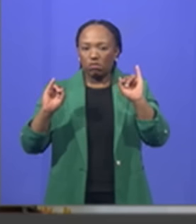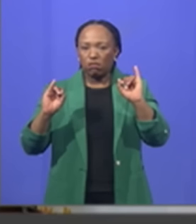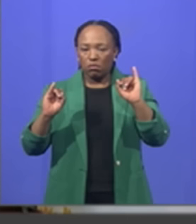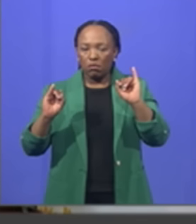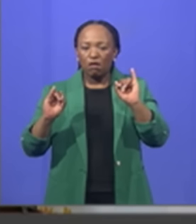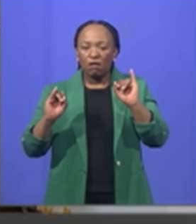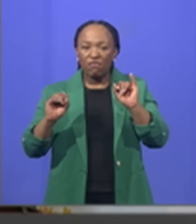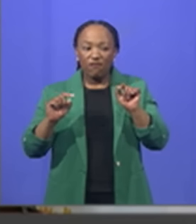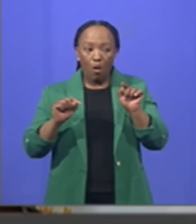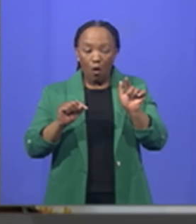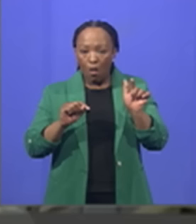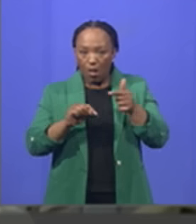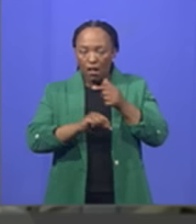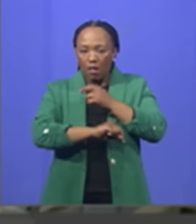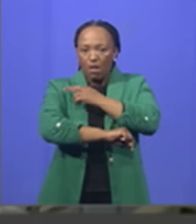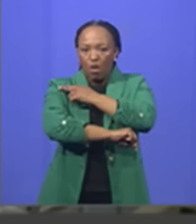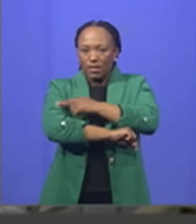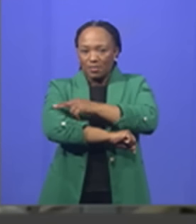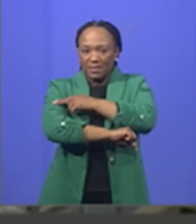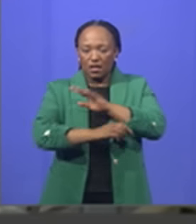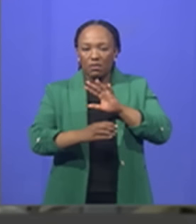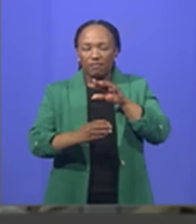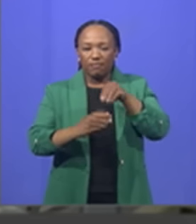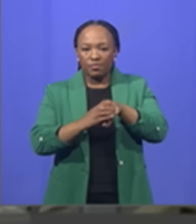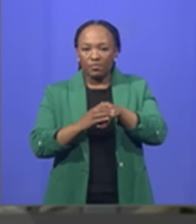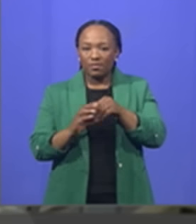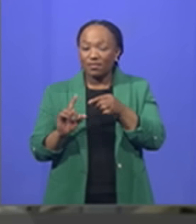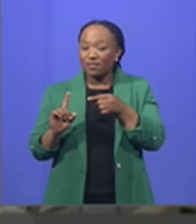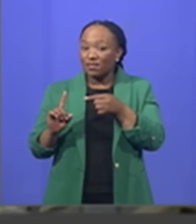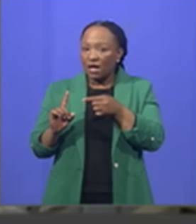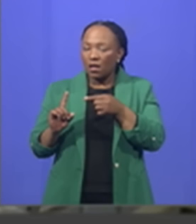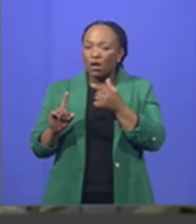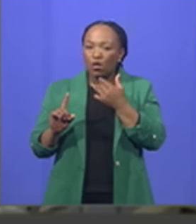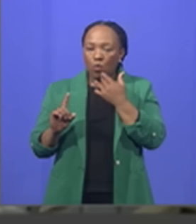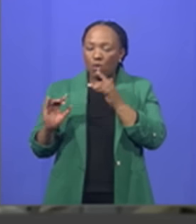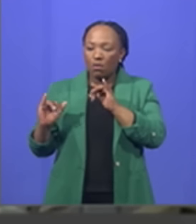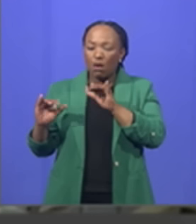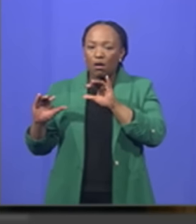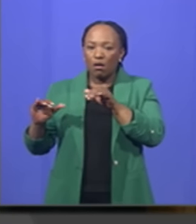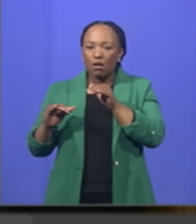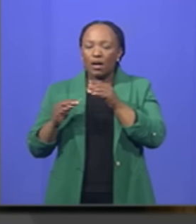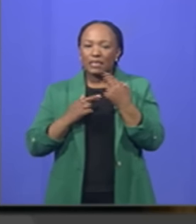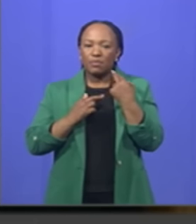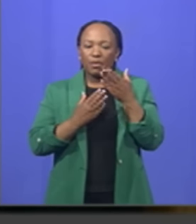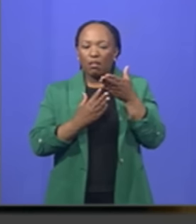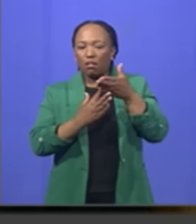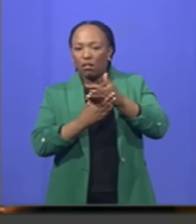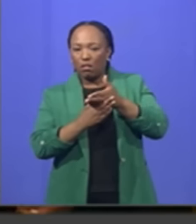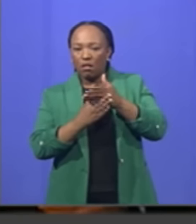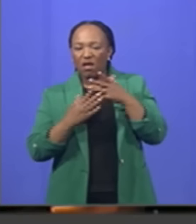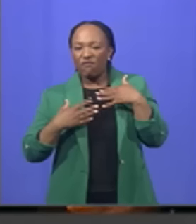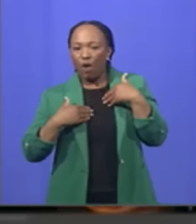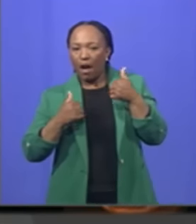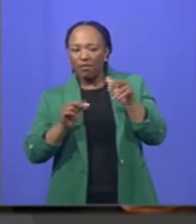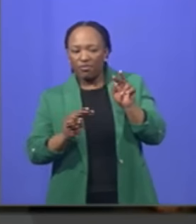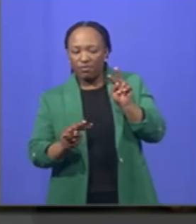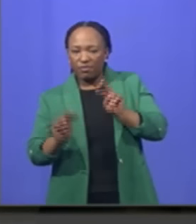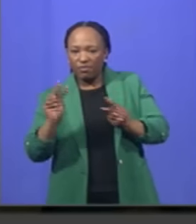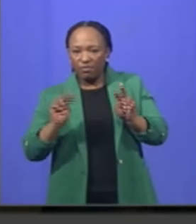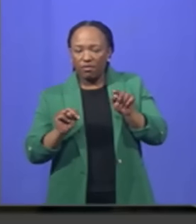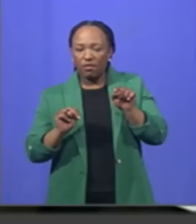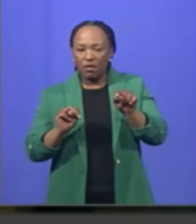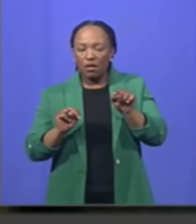the facilities concerned. Monamodi o lemošitše gore ditlhotlho tša tshepedišo tšeo di hlaotšwego di nyaka go lokišwa ka pela